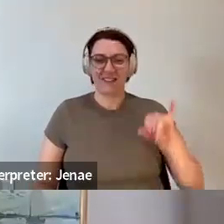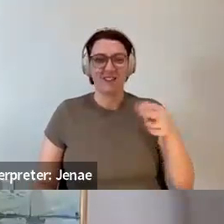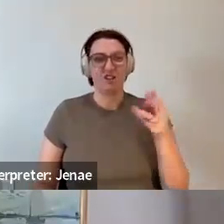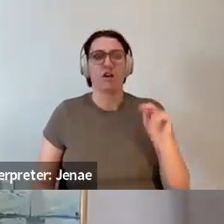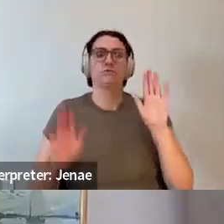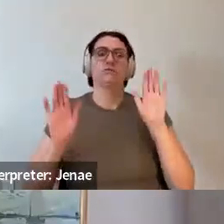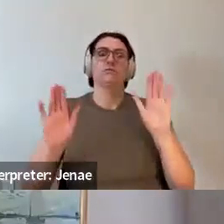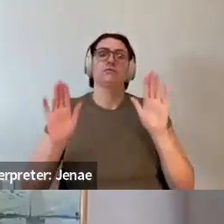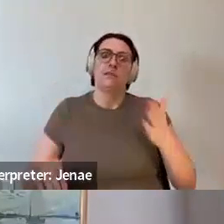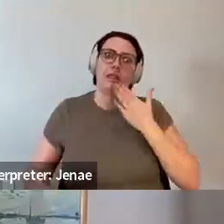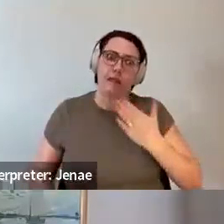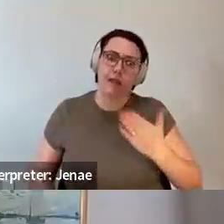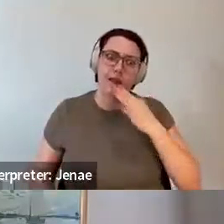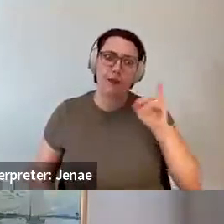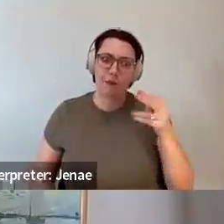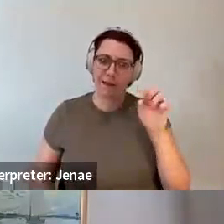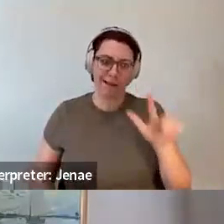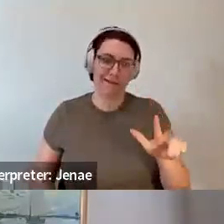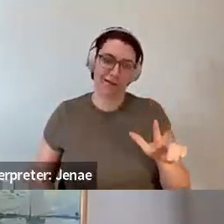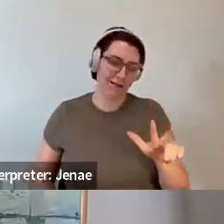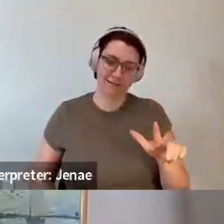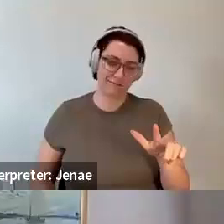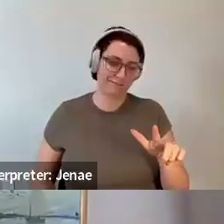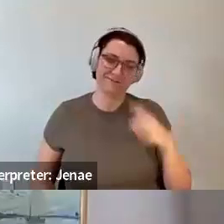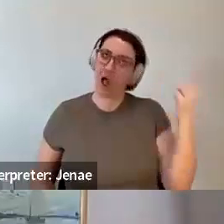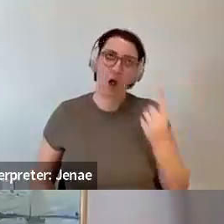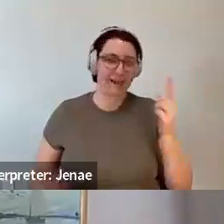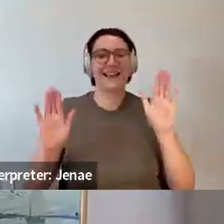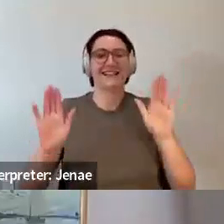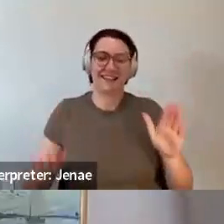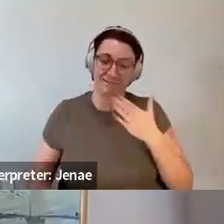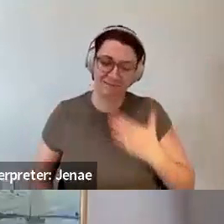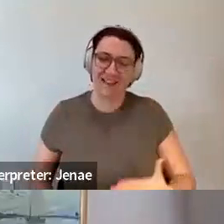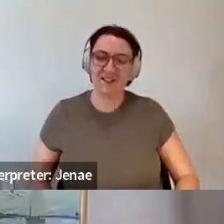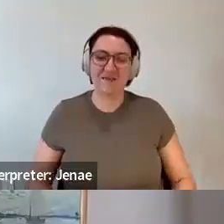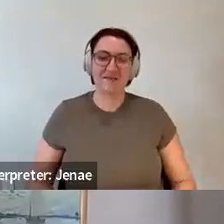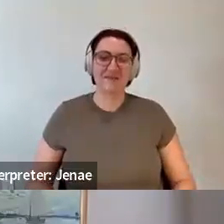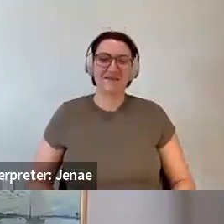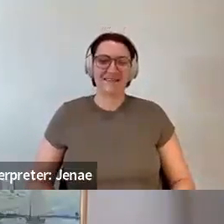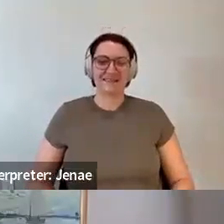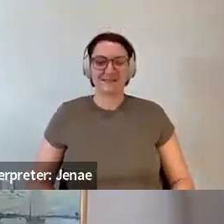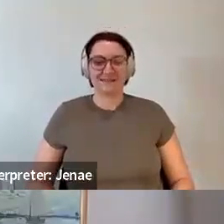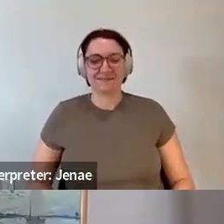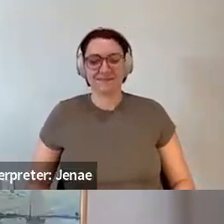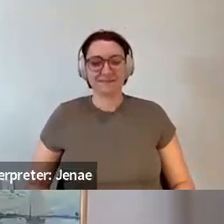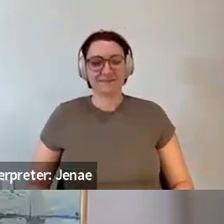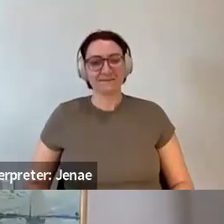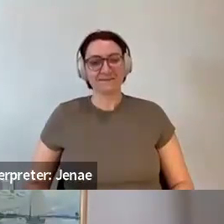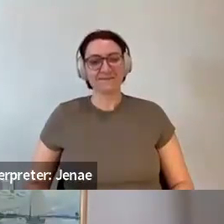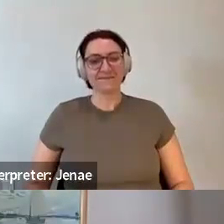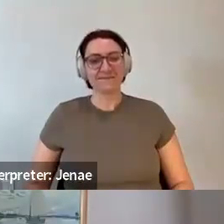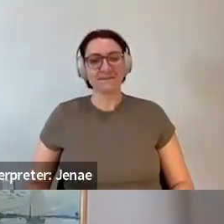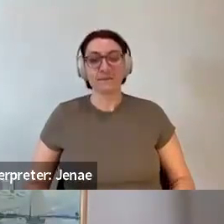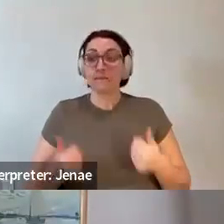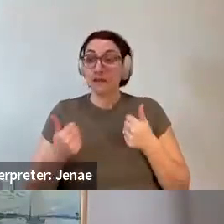Excellent. Thank you, Michael, as always. Excellent. Thank you. All right. Any